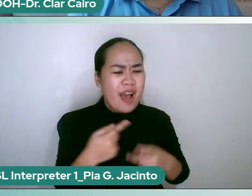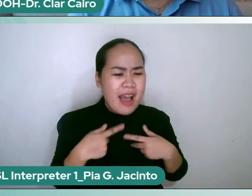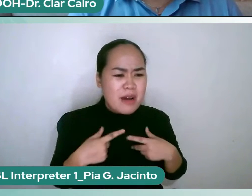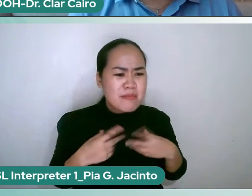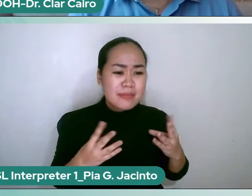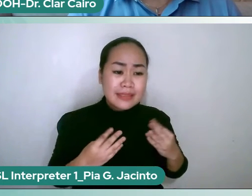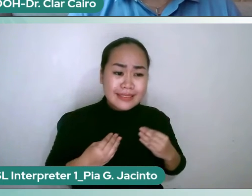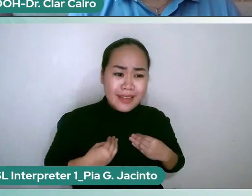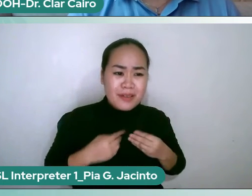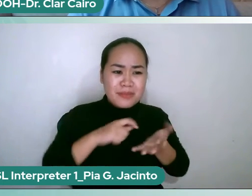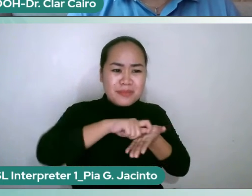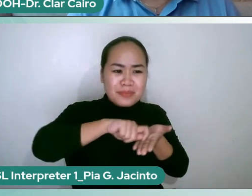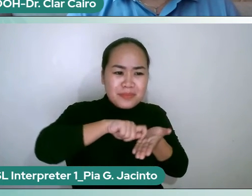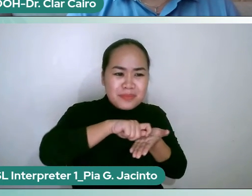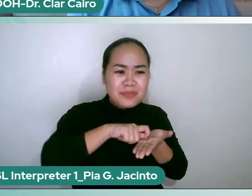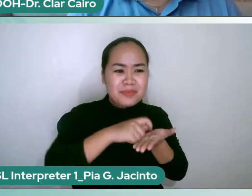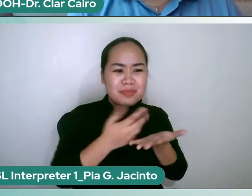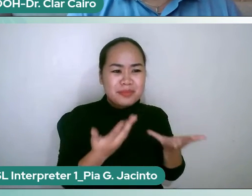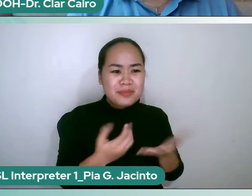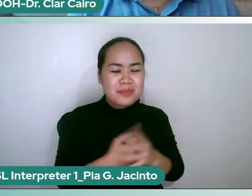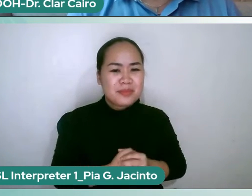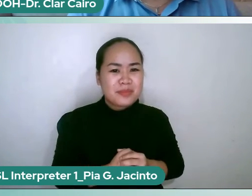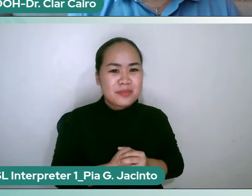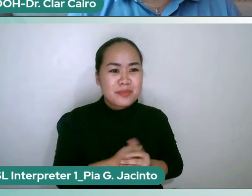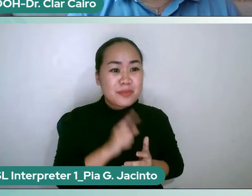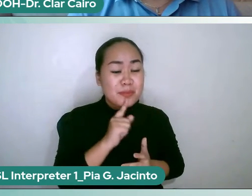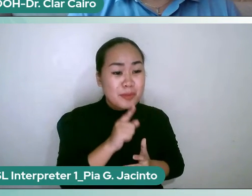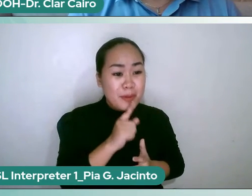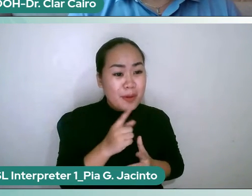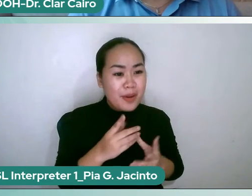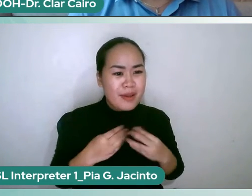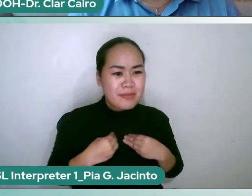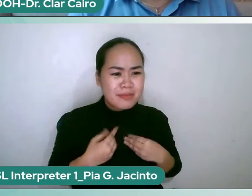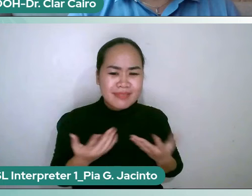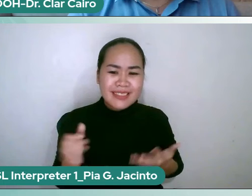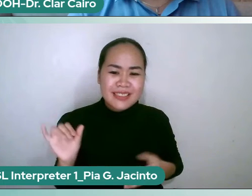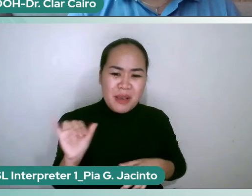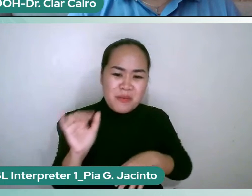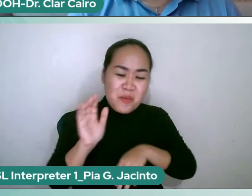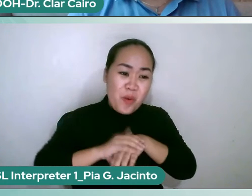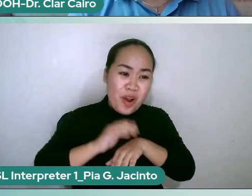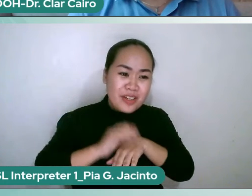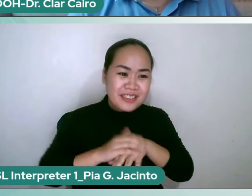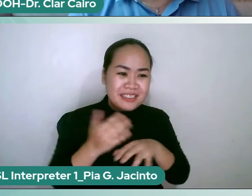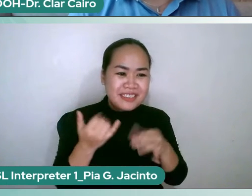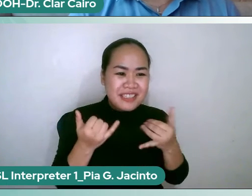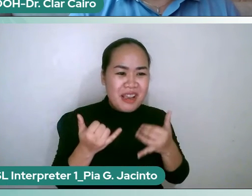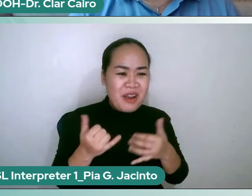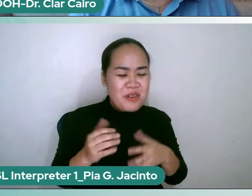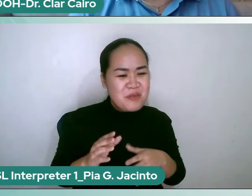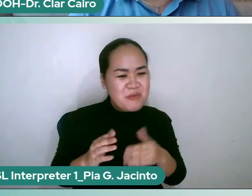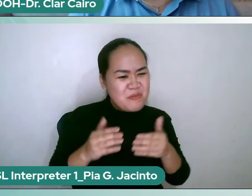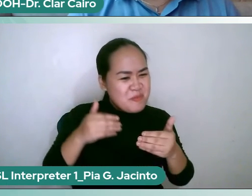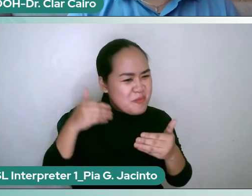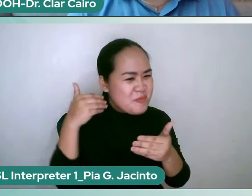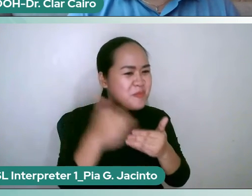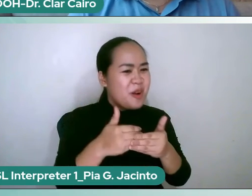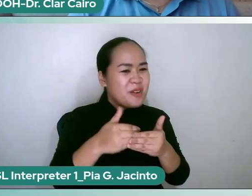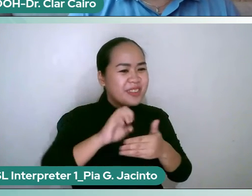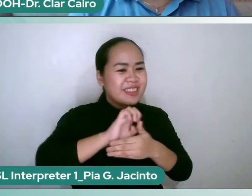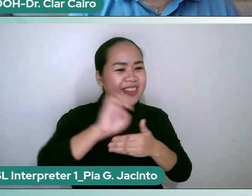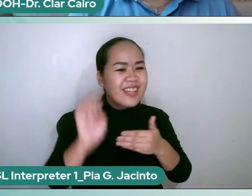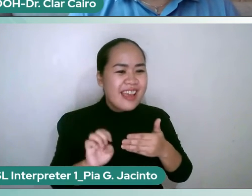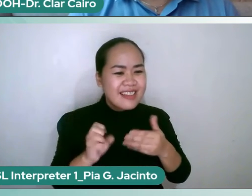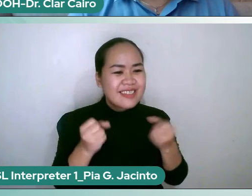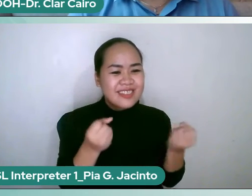treatment. So I guess I'm receiving a warning that we are close to the end, and we still have Stella